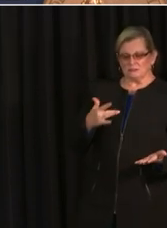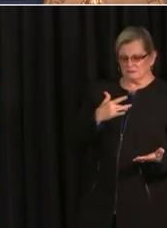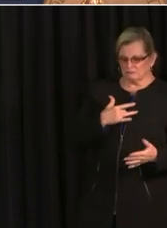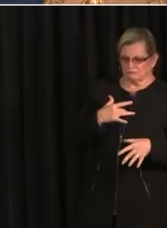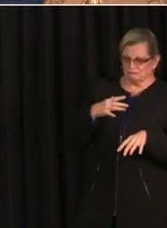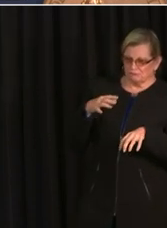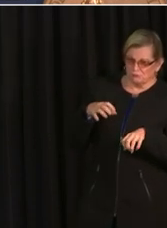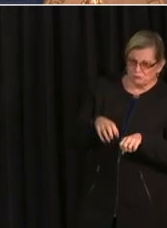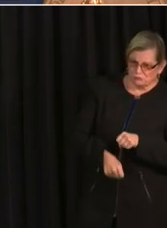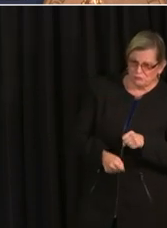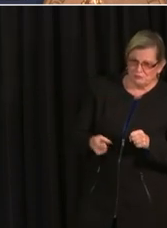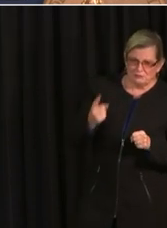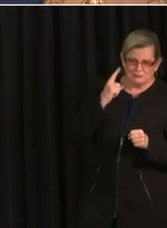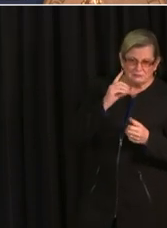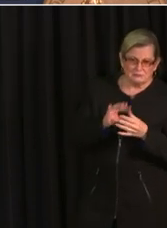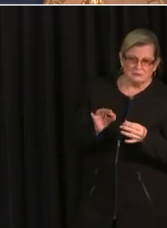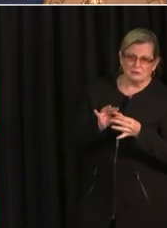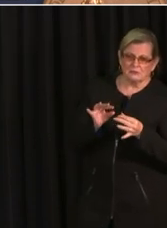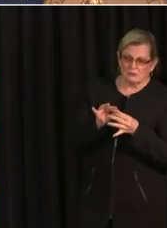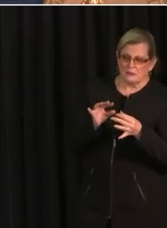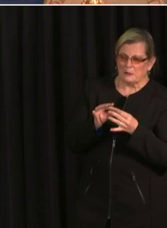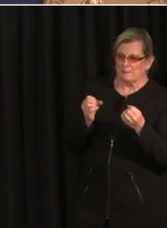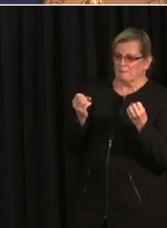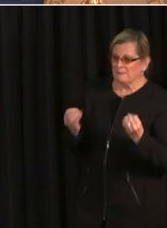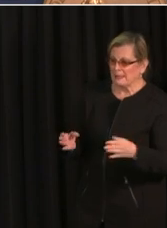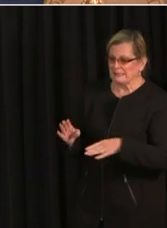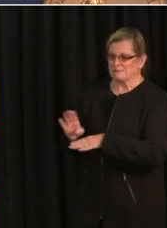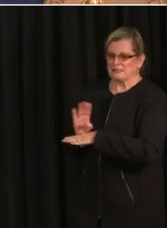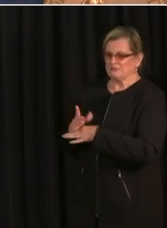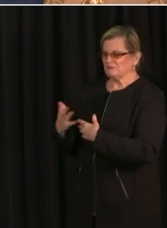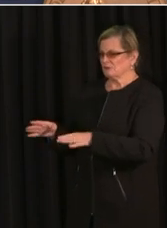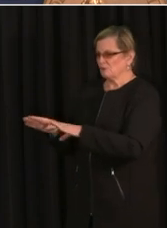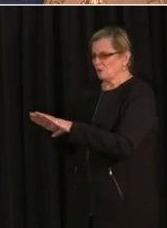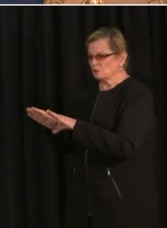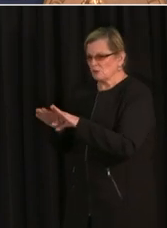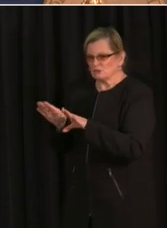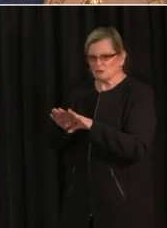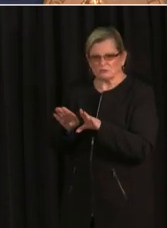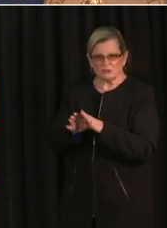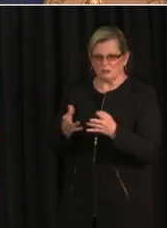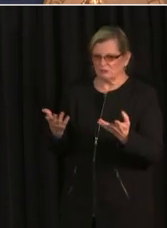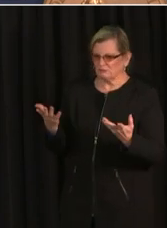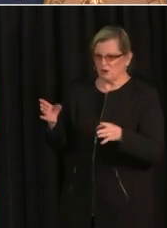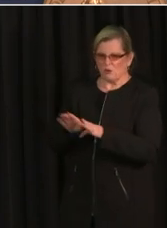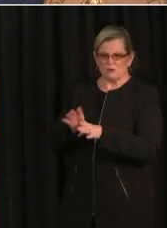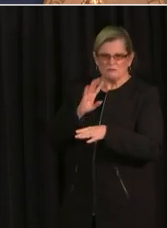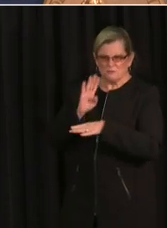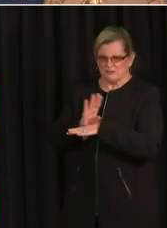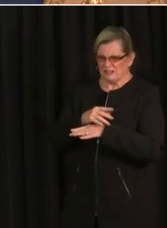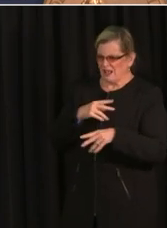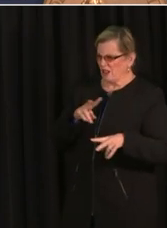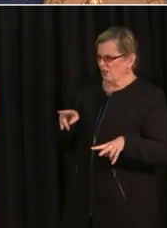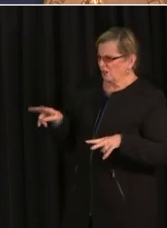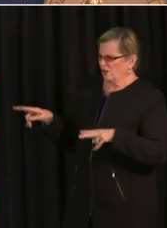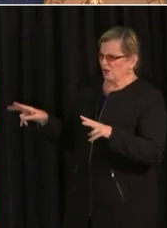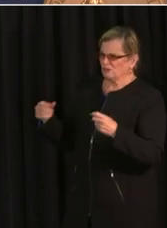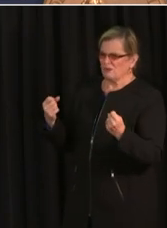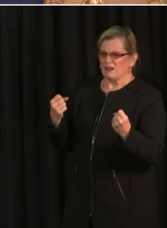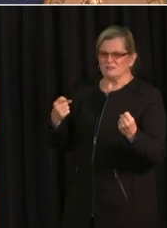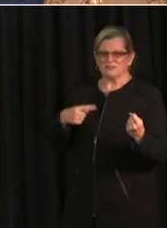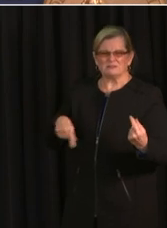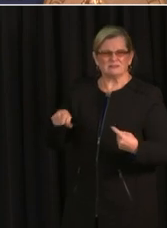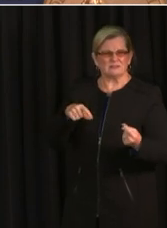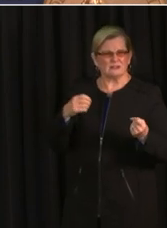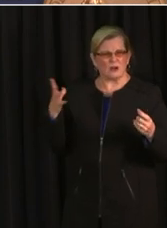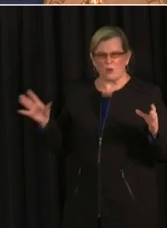you probably have heard me say this before, and you probably feel the same way, to drive around in our city and see